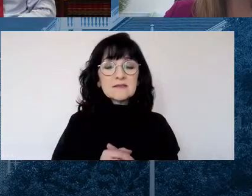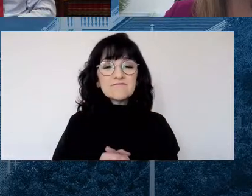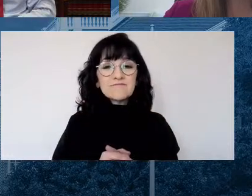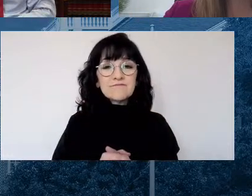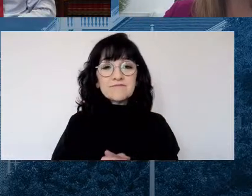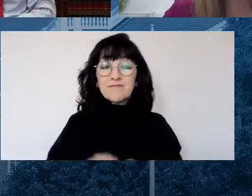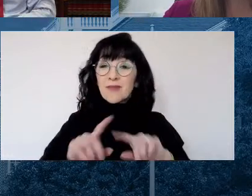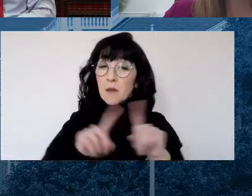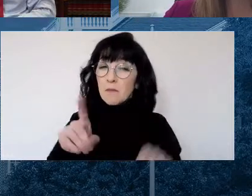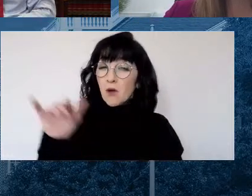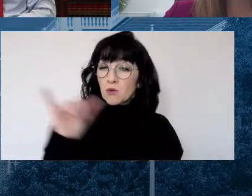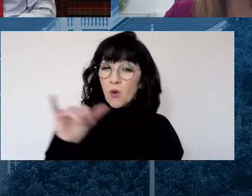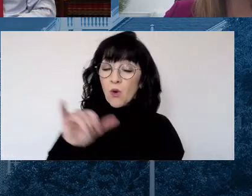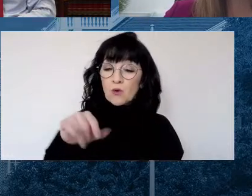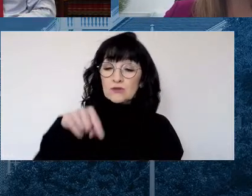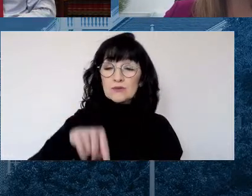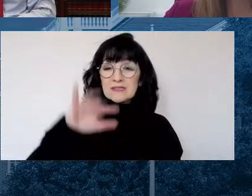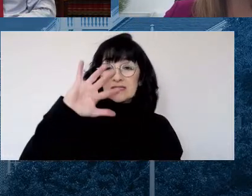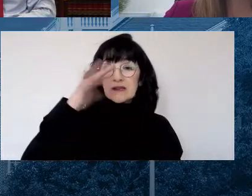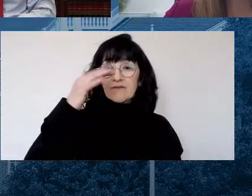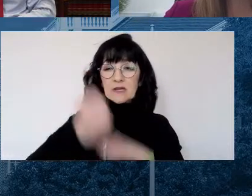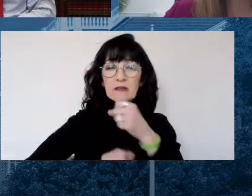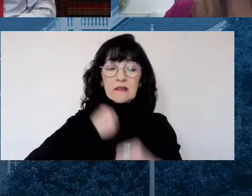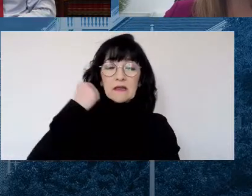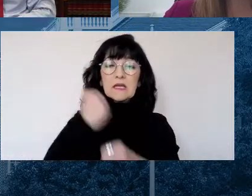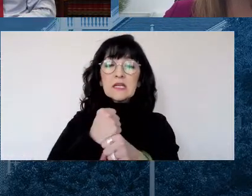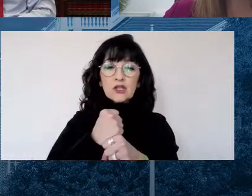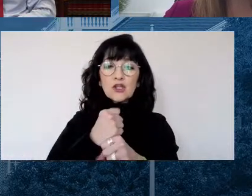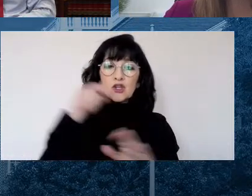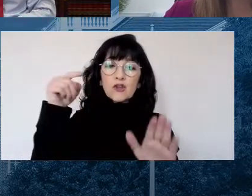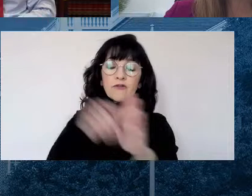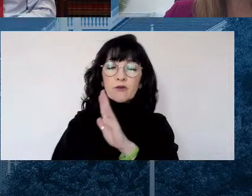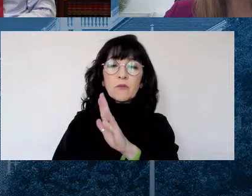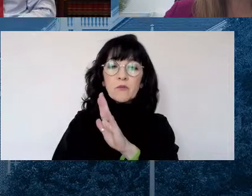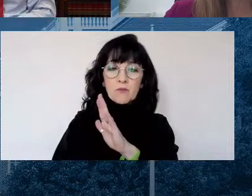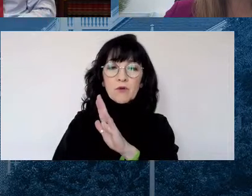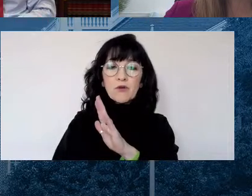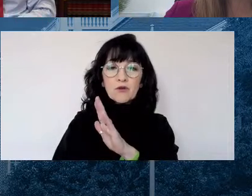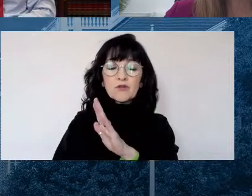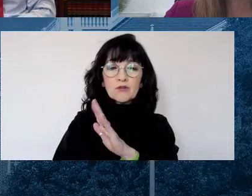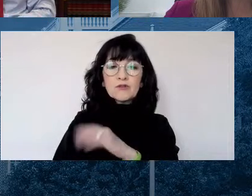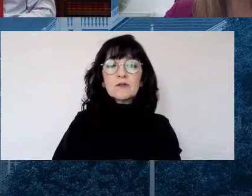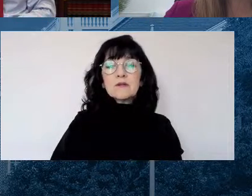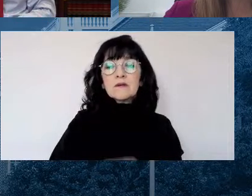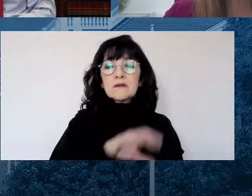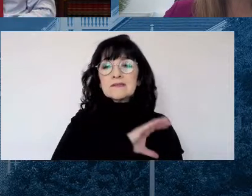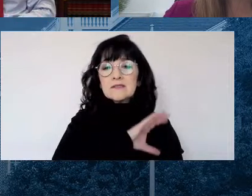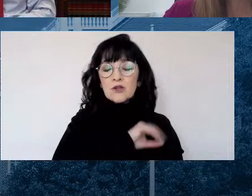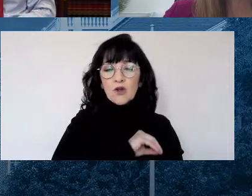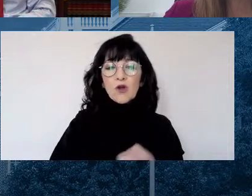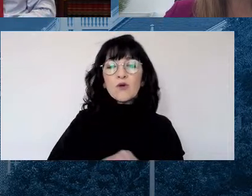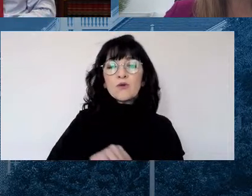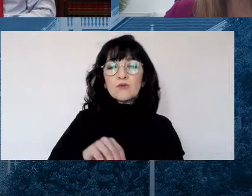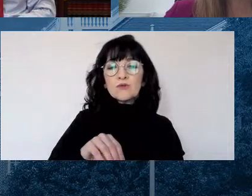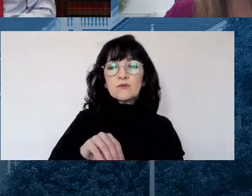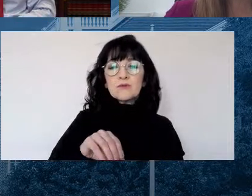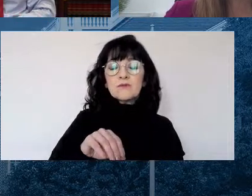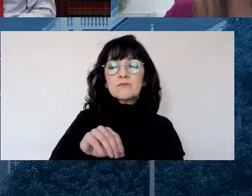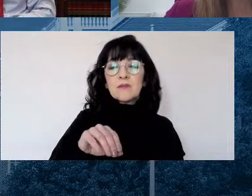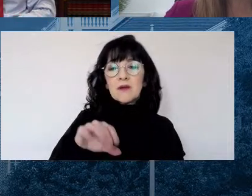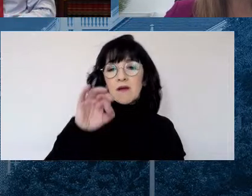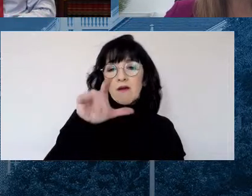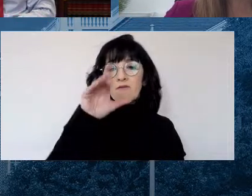5th anniversary of the murder of Lieutenant Stephen Floyd, correctional officer at the James T.